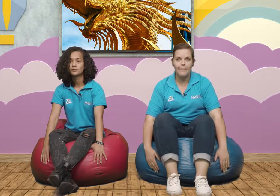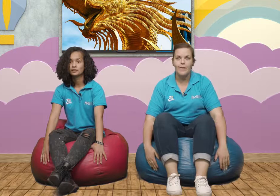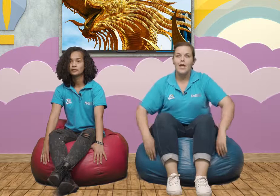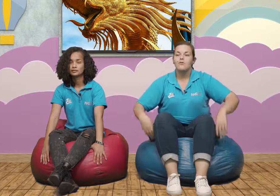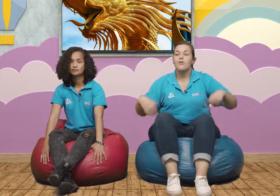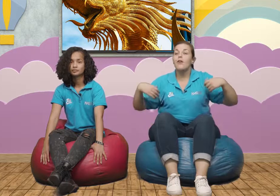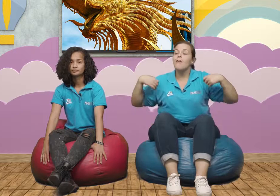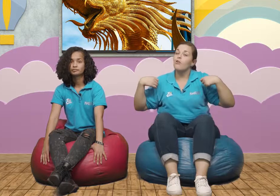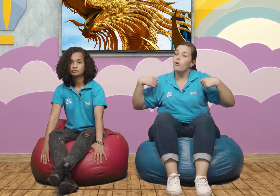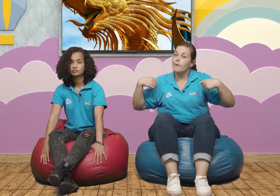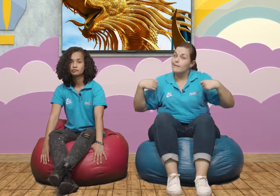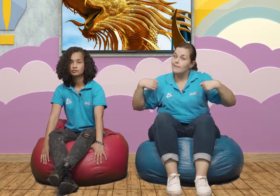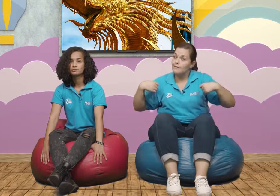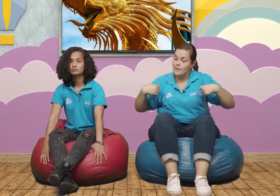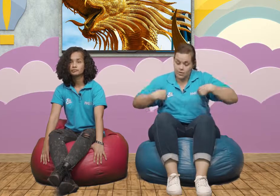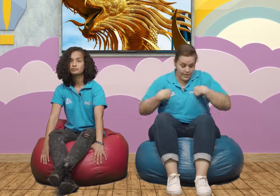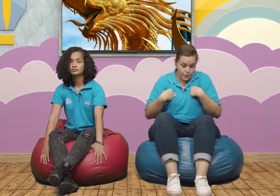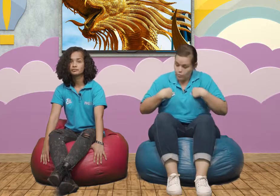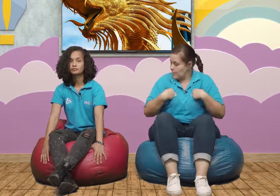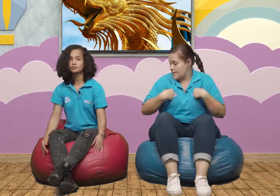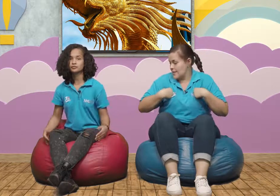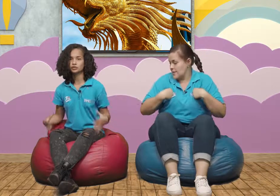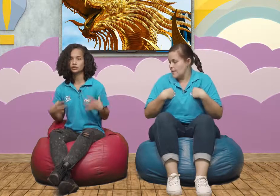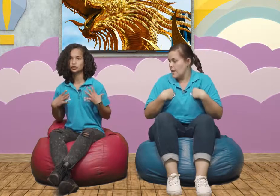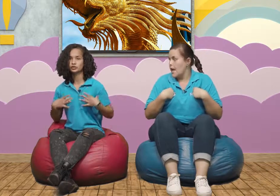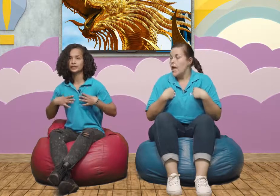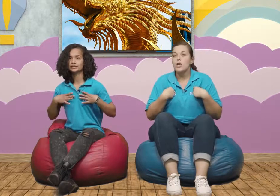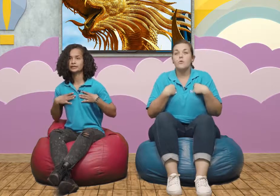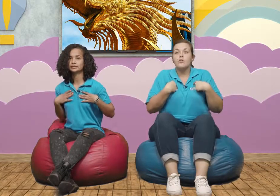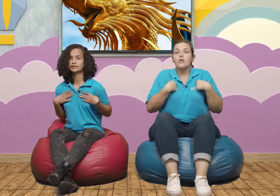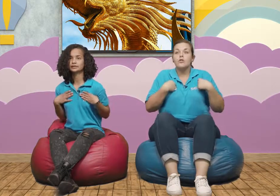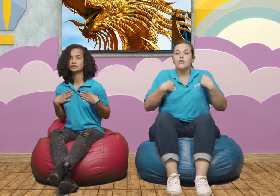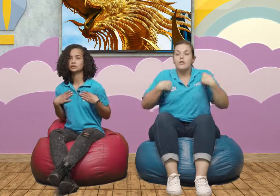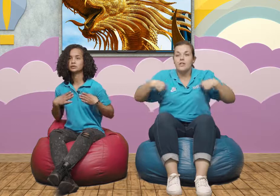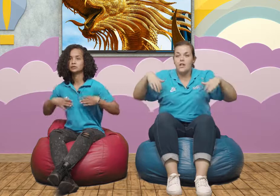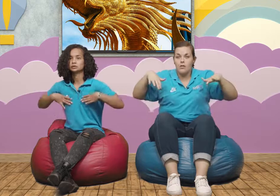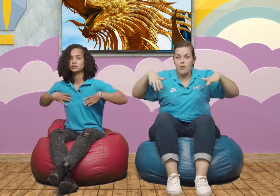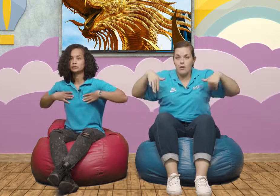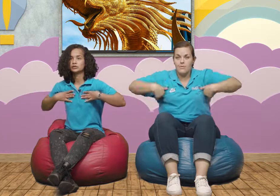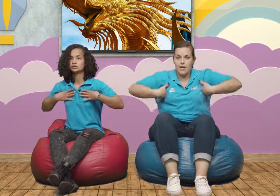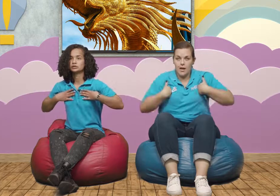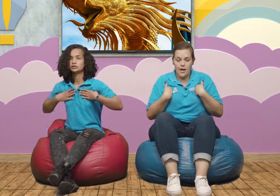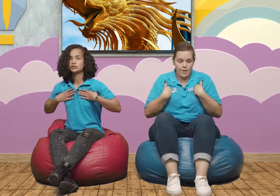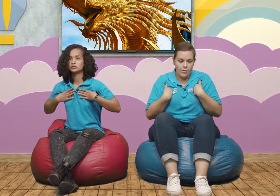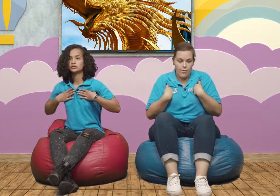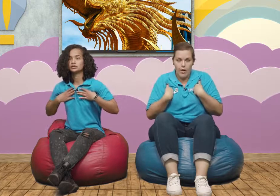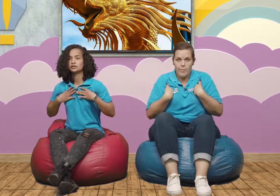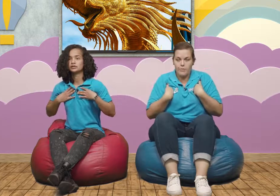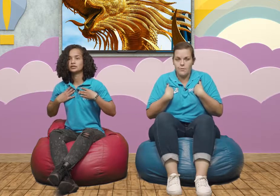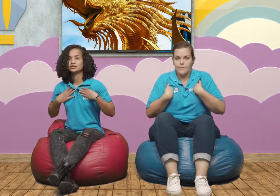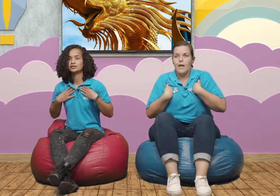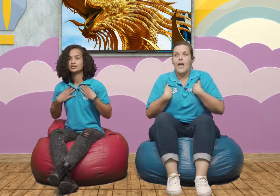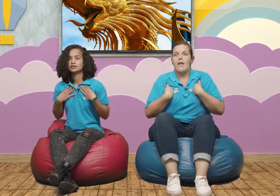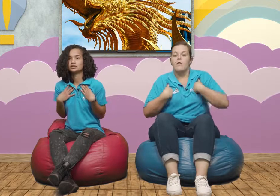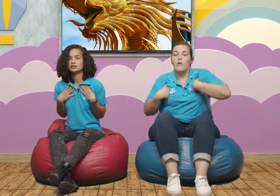fly. So they don't have long wings. They just have short wings like this. So what you're going to do is you're going to tuck your arms under your